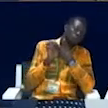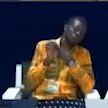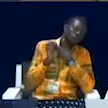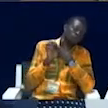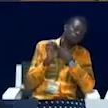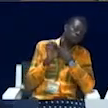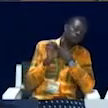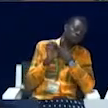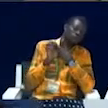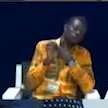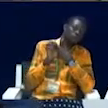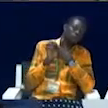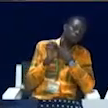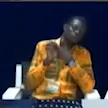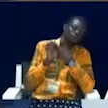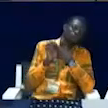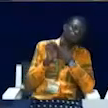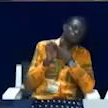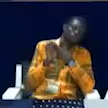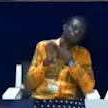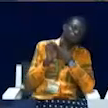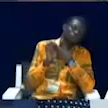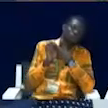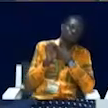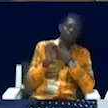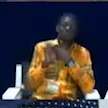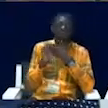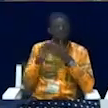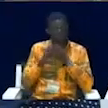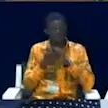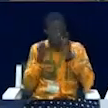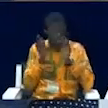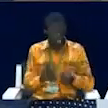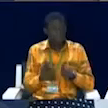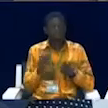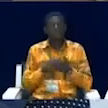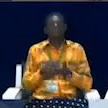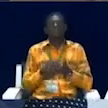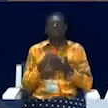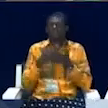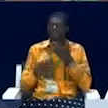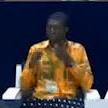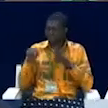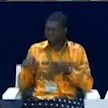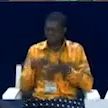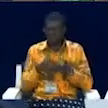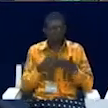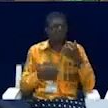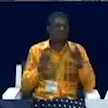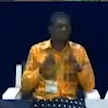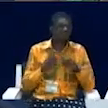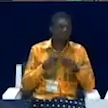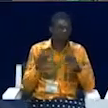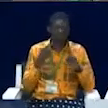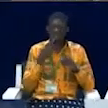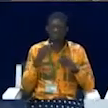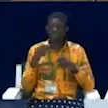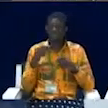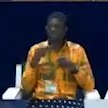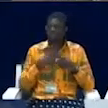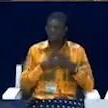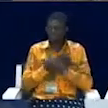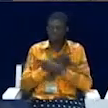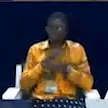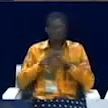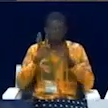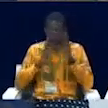by June then, contractions started again. I said, what is this? But she said, my dear, don't